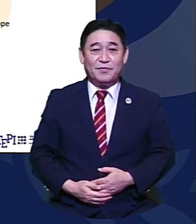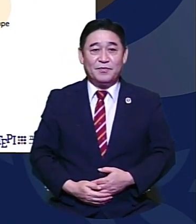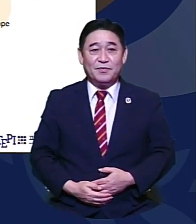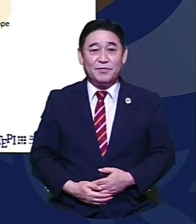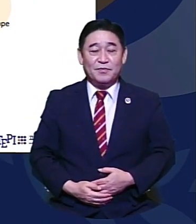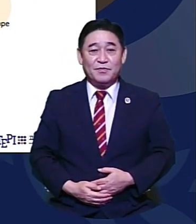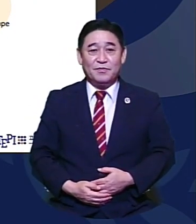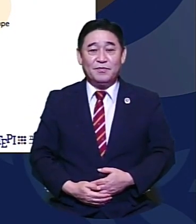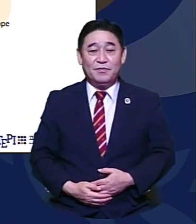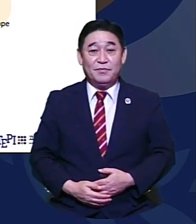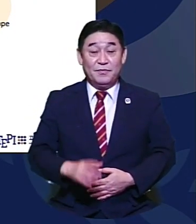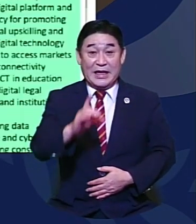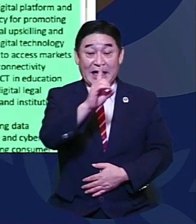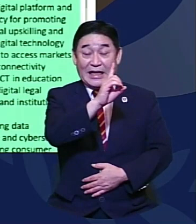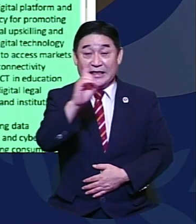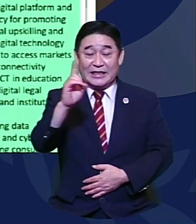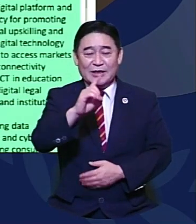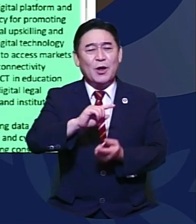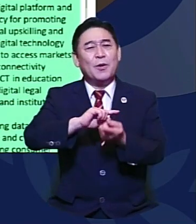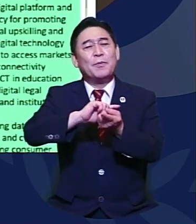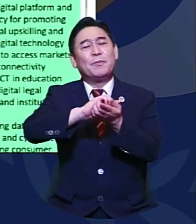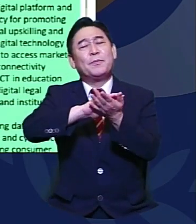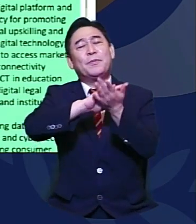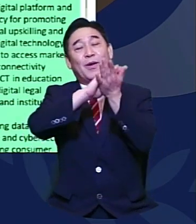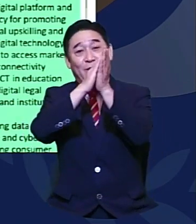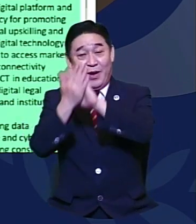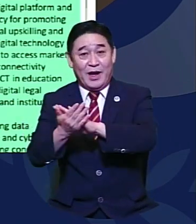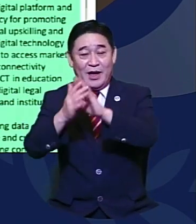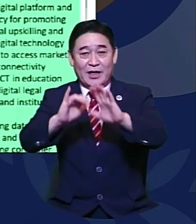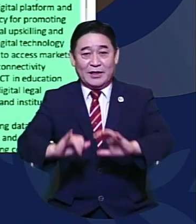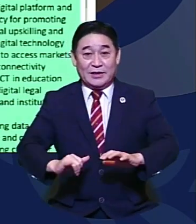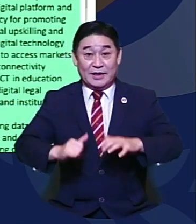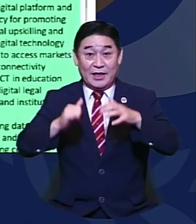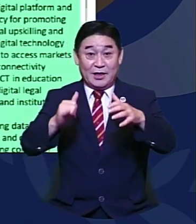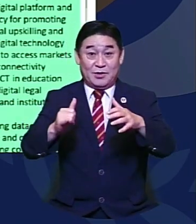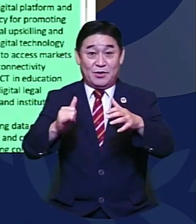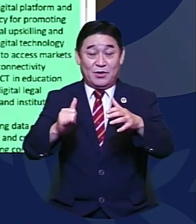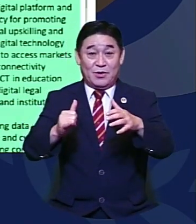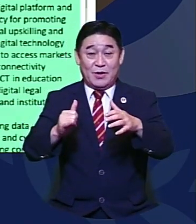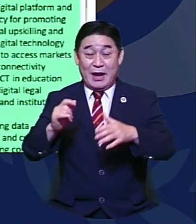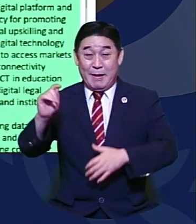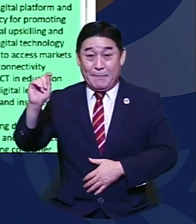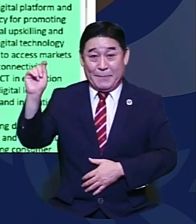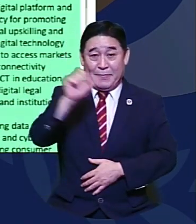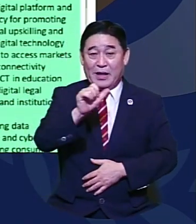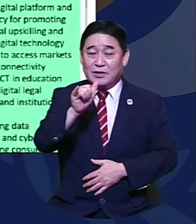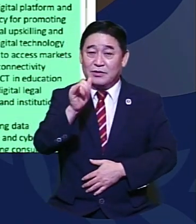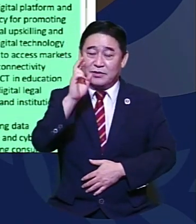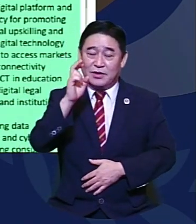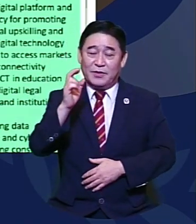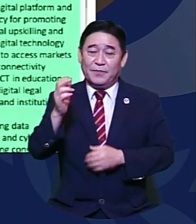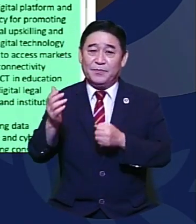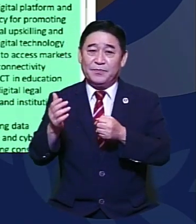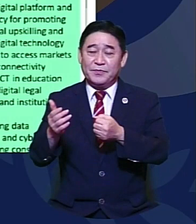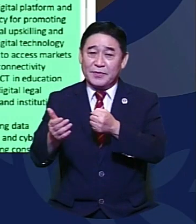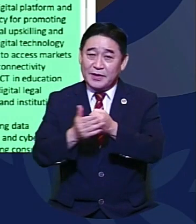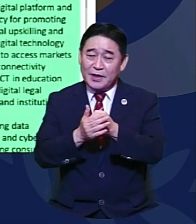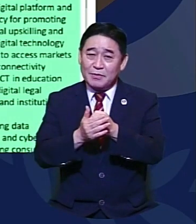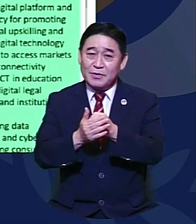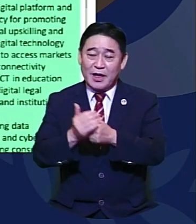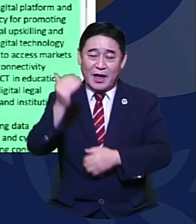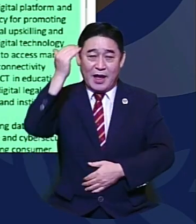digital transformation around the world. That's why the Korean government has announced the so-called Digital New Deal last